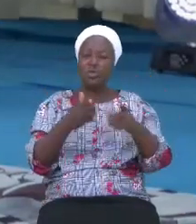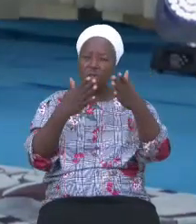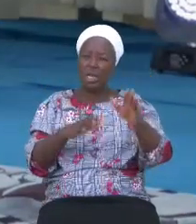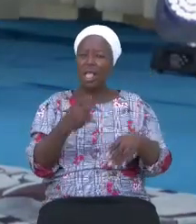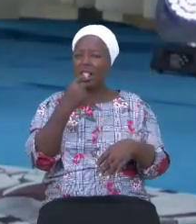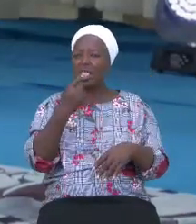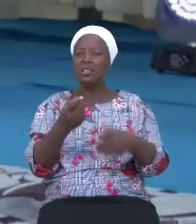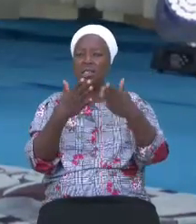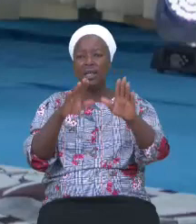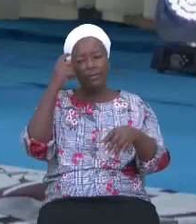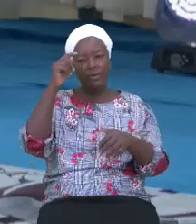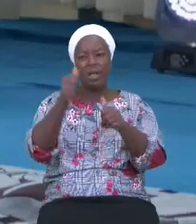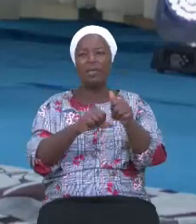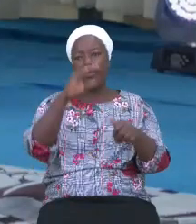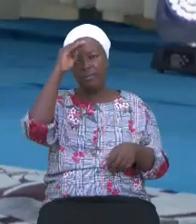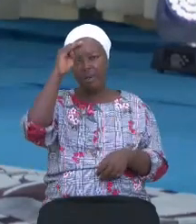death for every man.